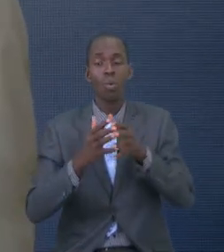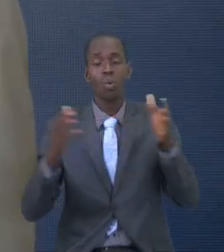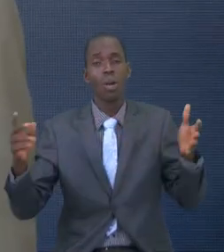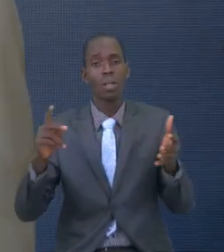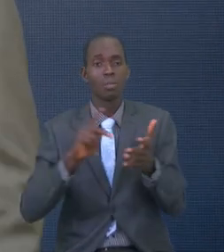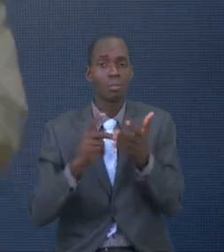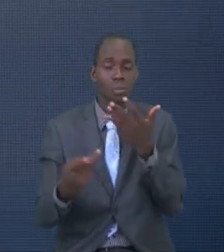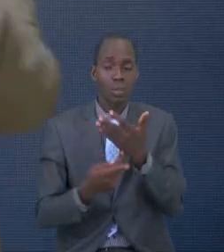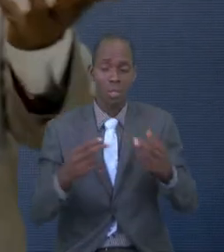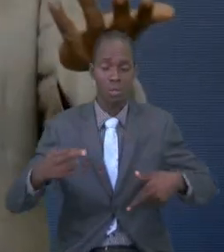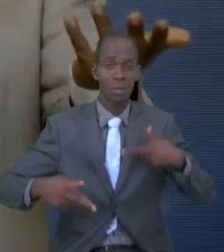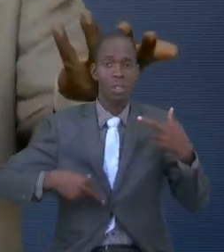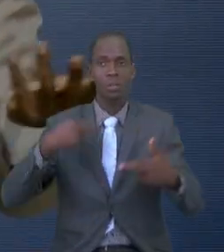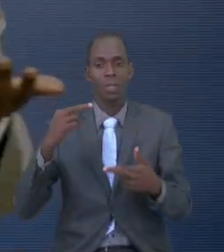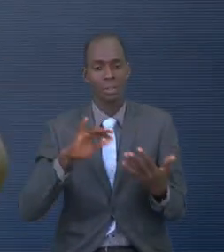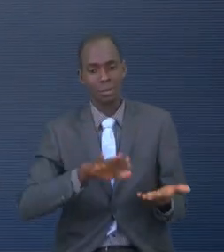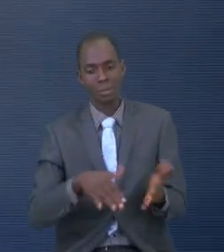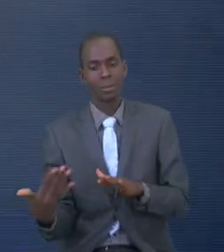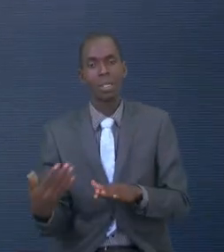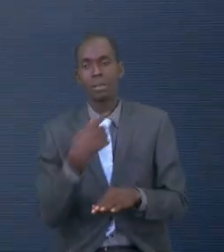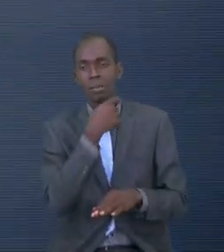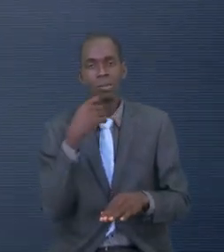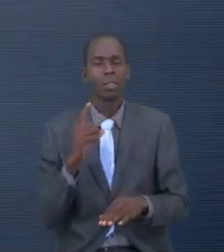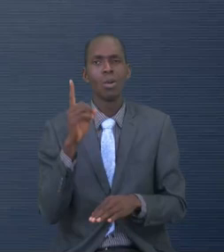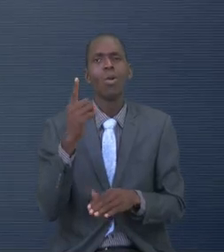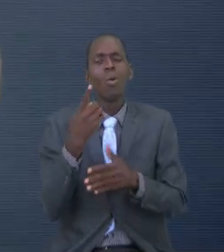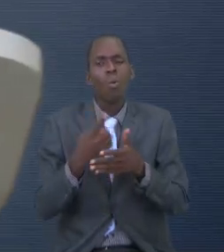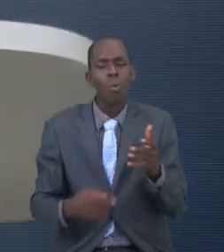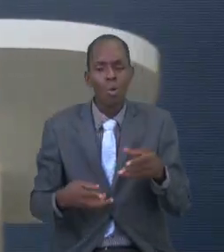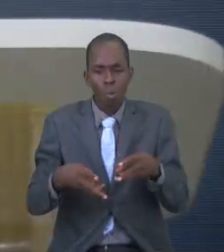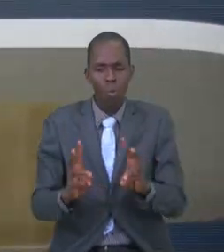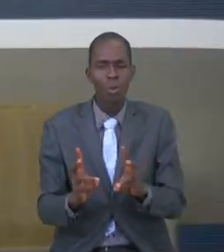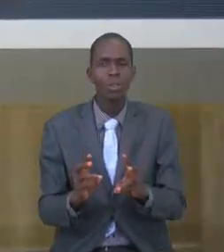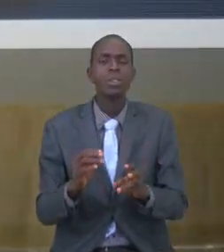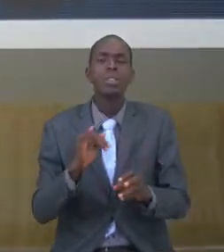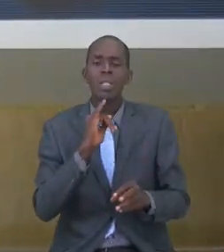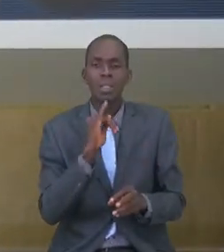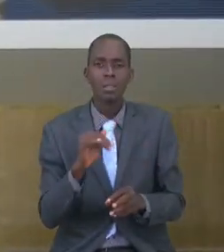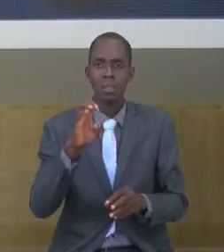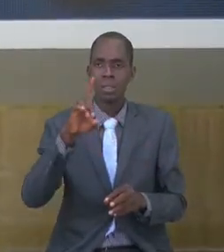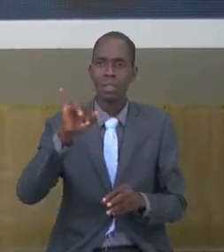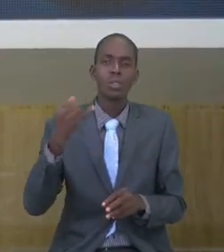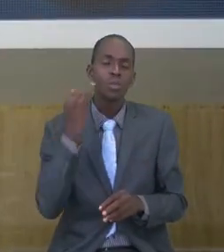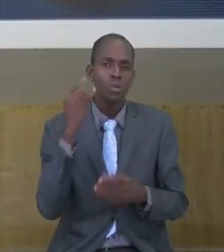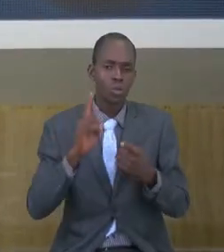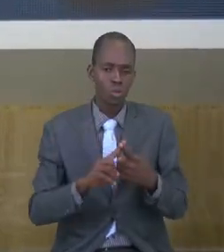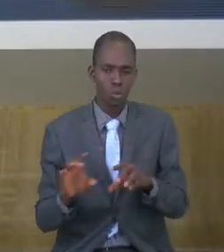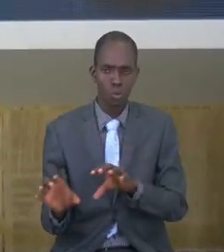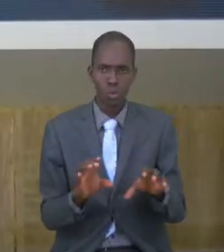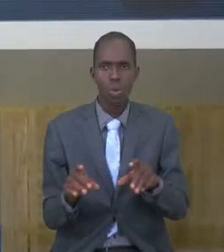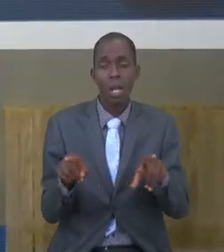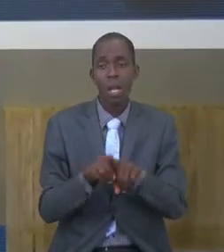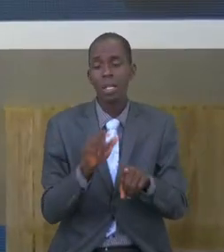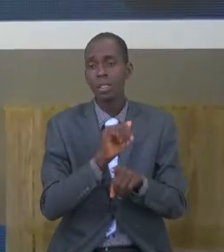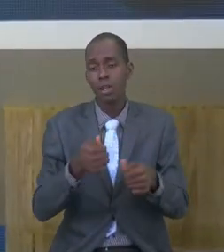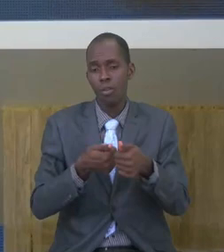be doing now? What strategy should Elijah have put in place as a follow-up of what